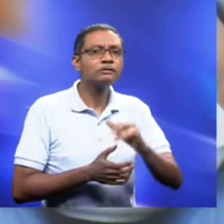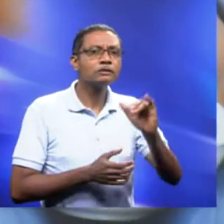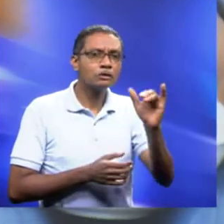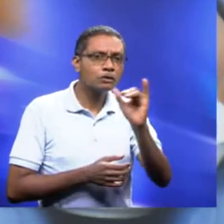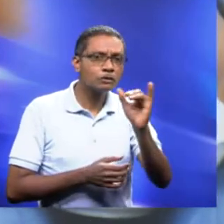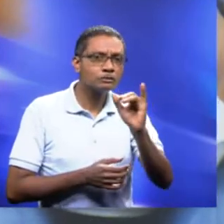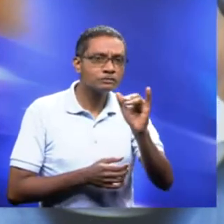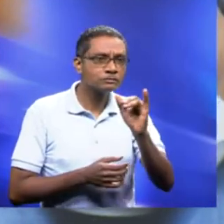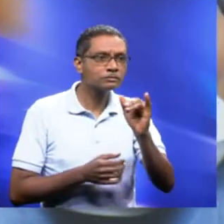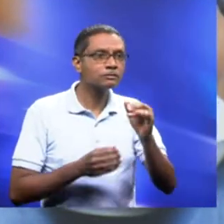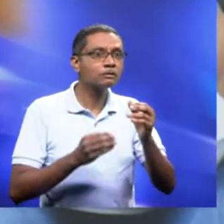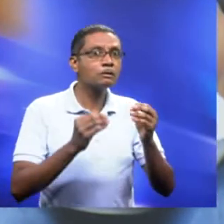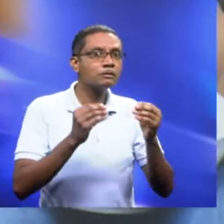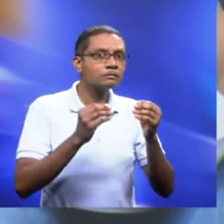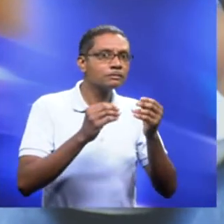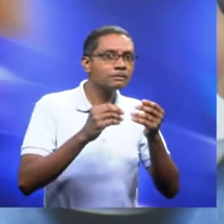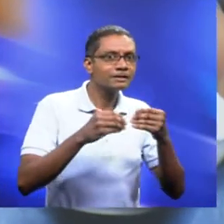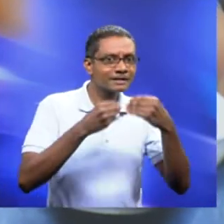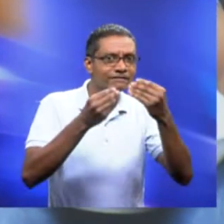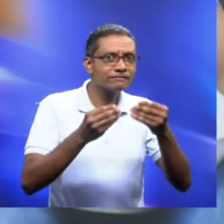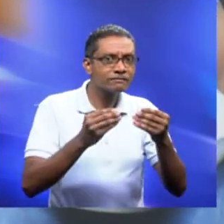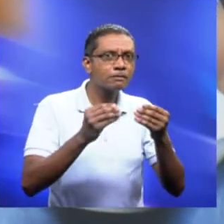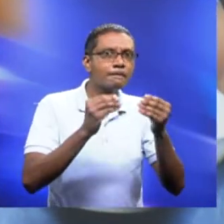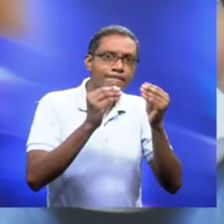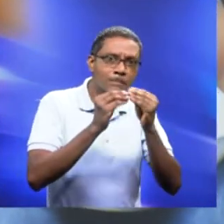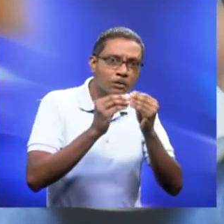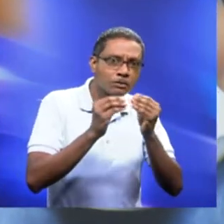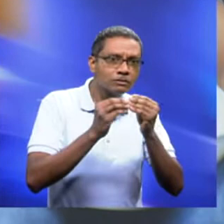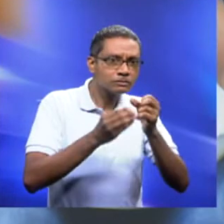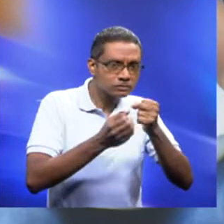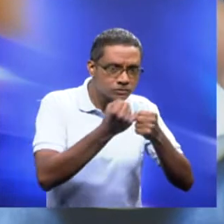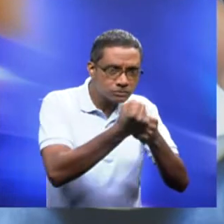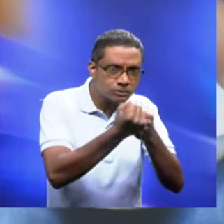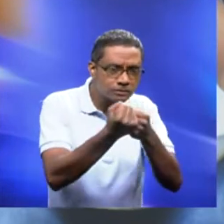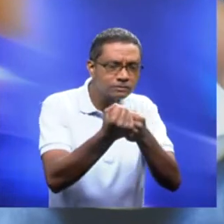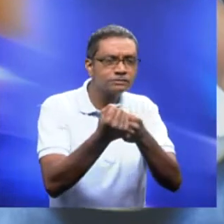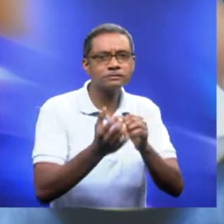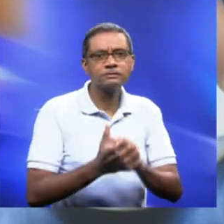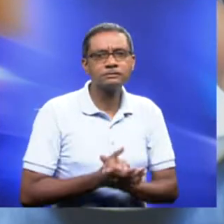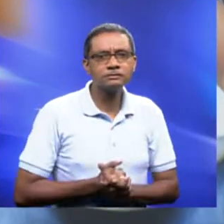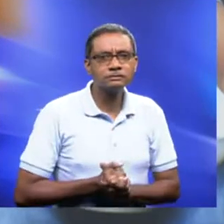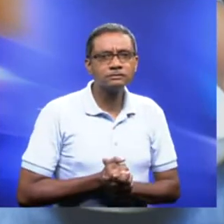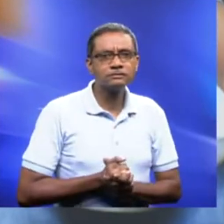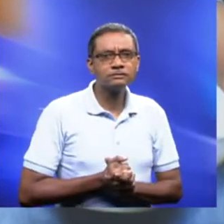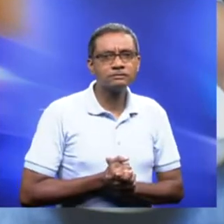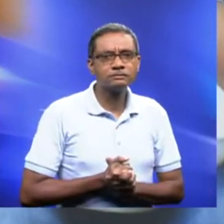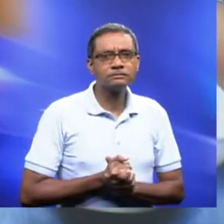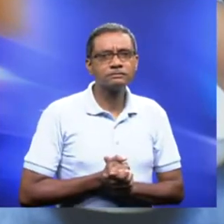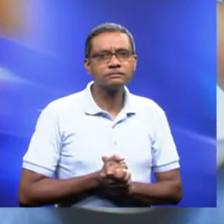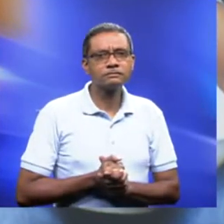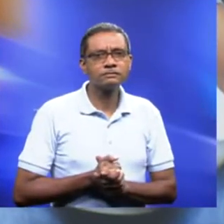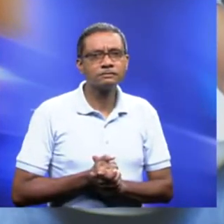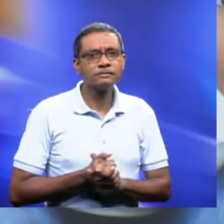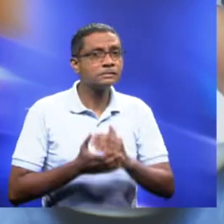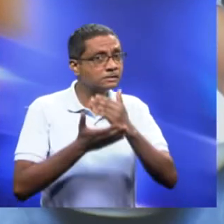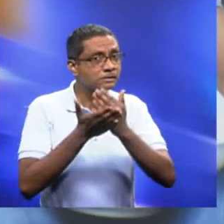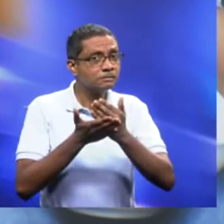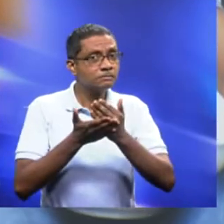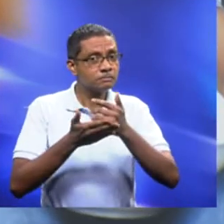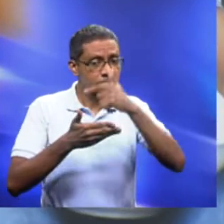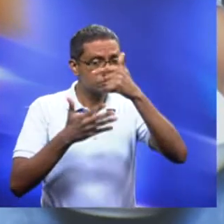of that. And that's what I've mentioned on a personal level, some of the things that we persons need to be